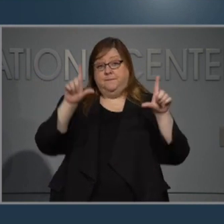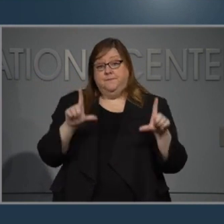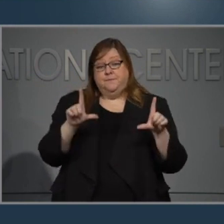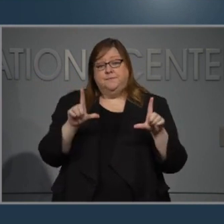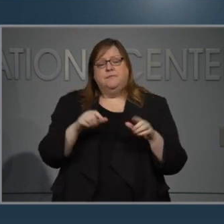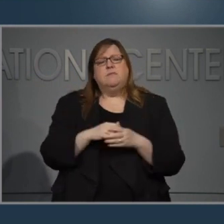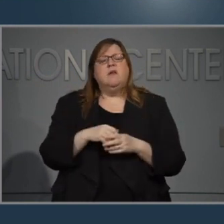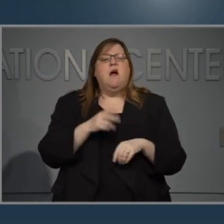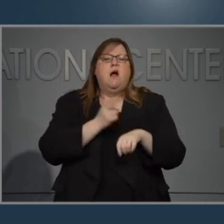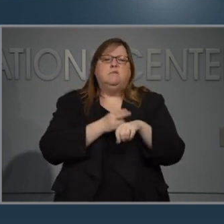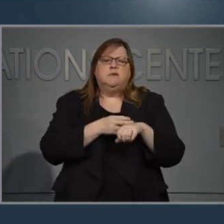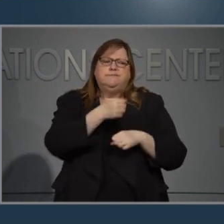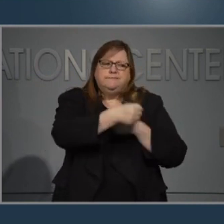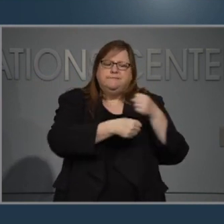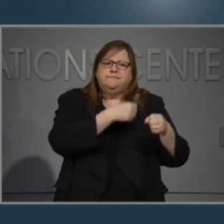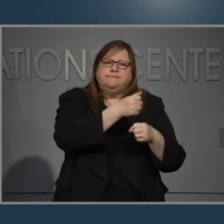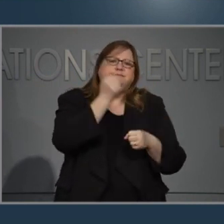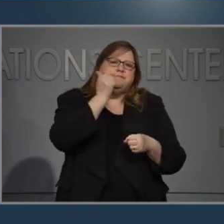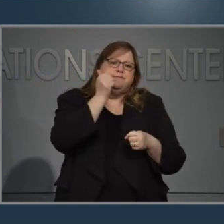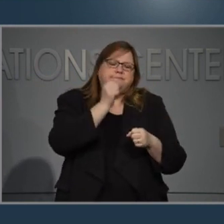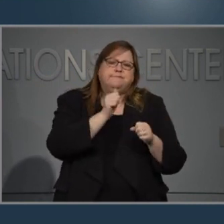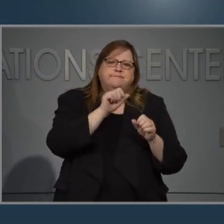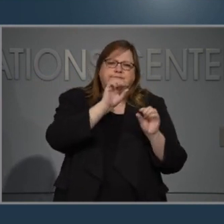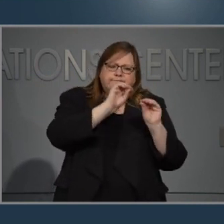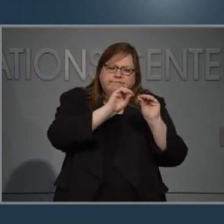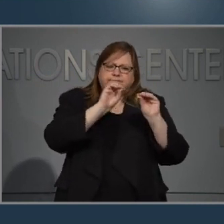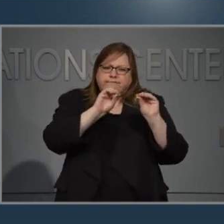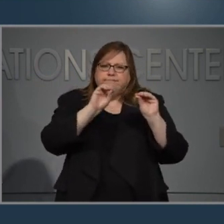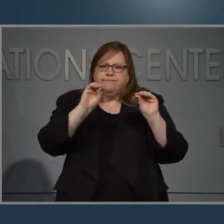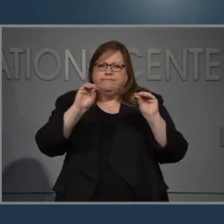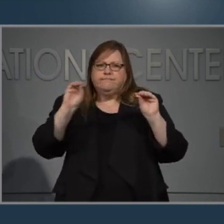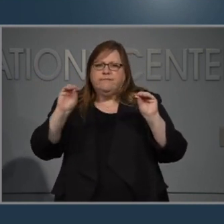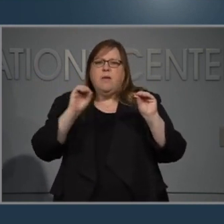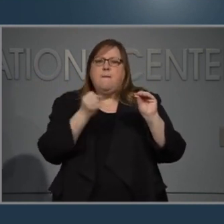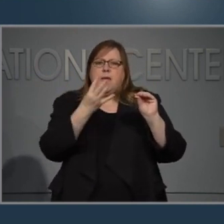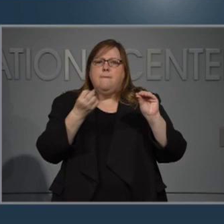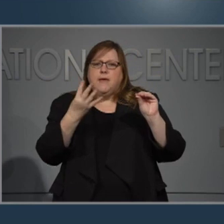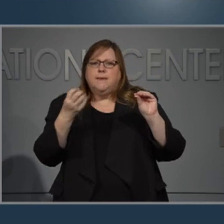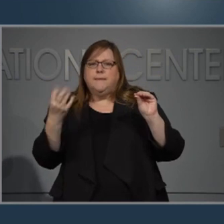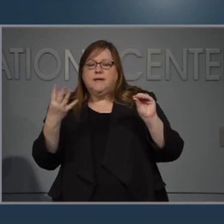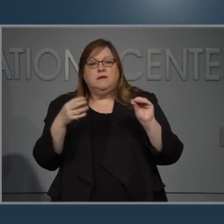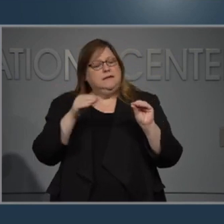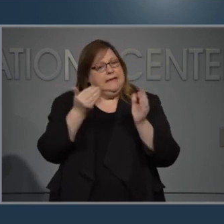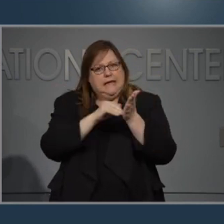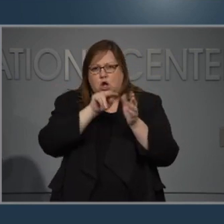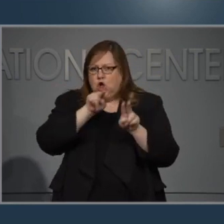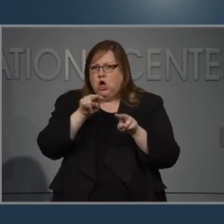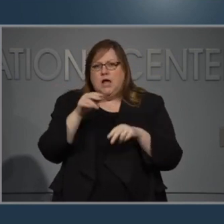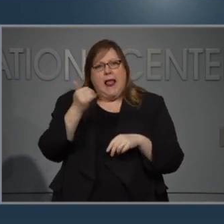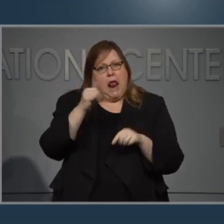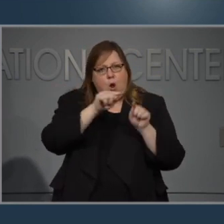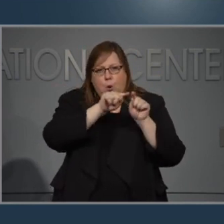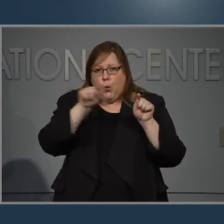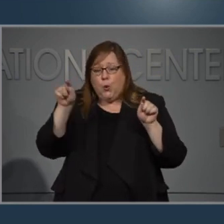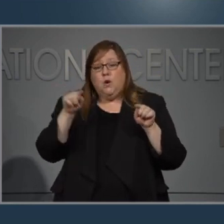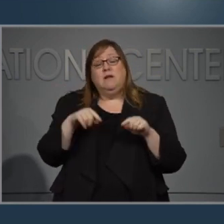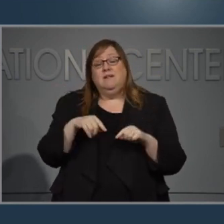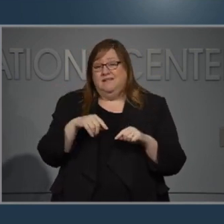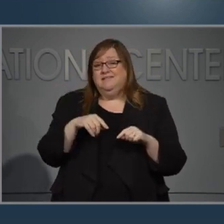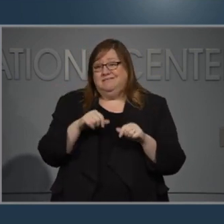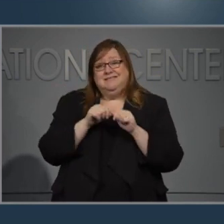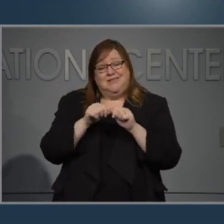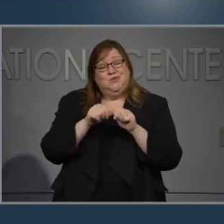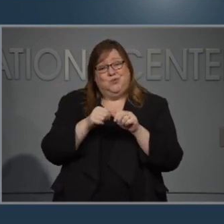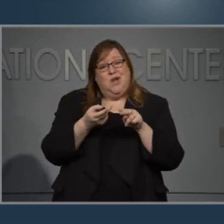day-over-day hospitalizations. And I draw your attention again to that yellow line. Hospitalizations continue to